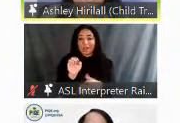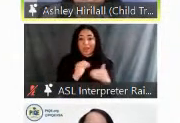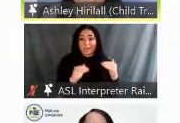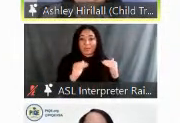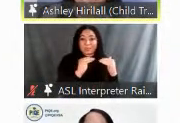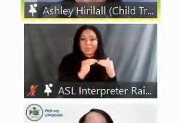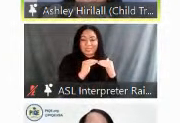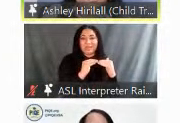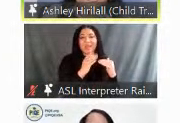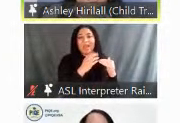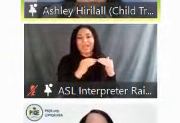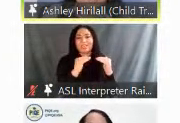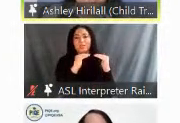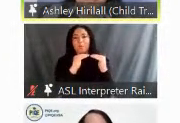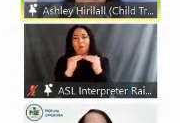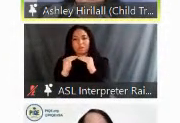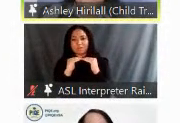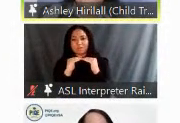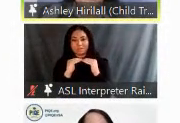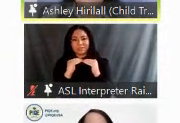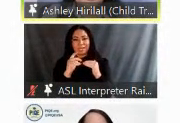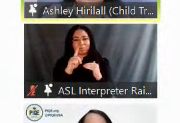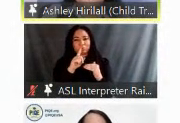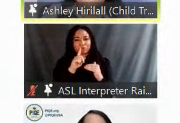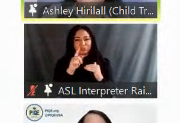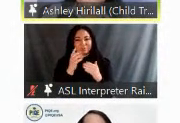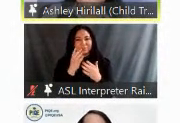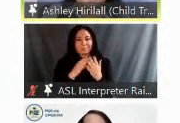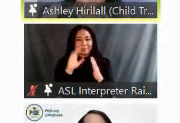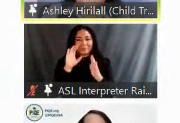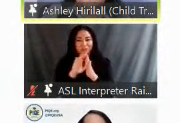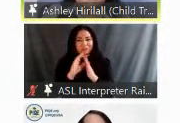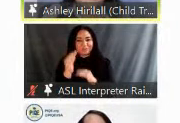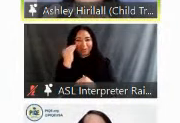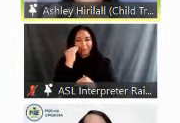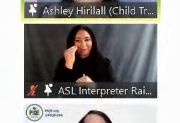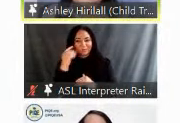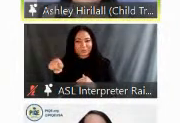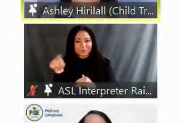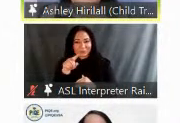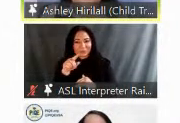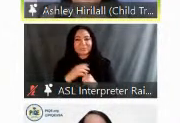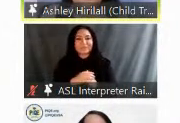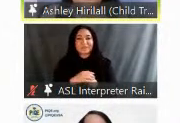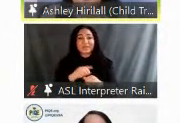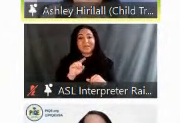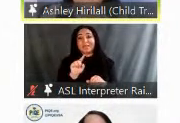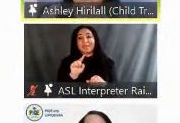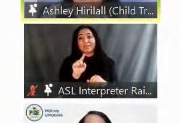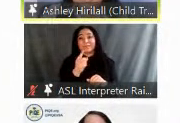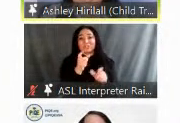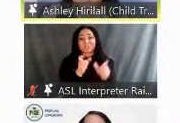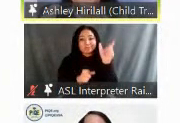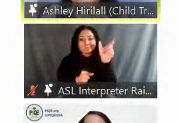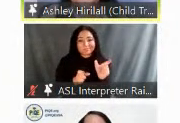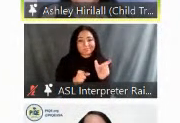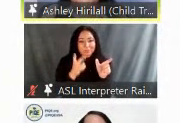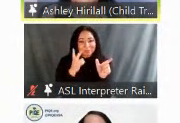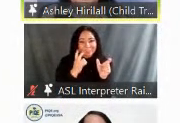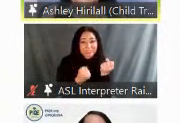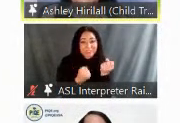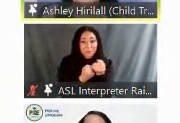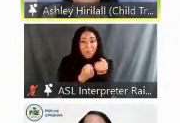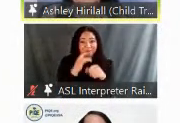of these images are familiar to you all. Starting in this first panel, you can see that supports are available, but they're